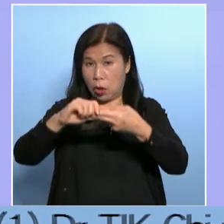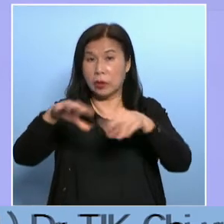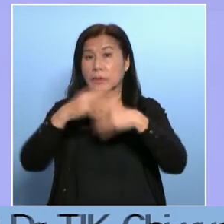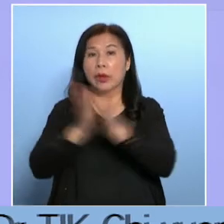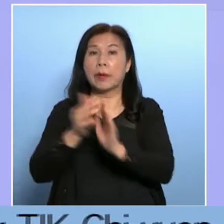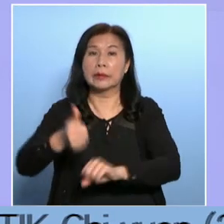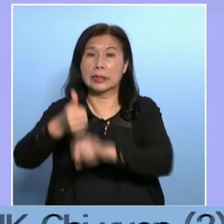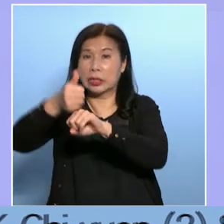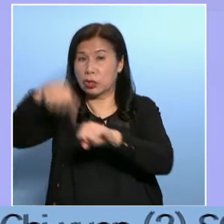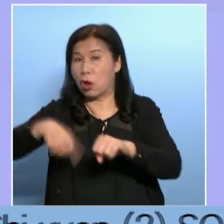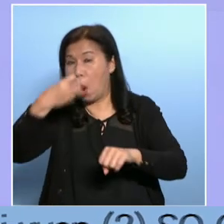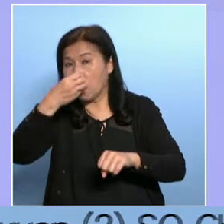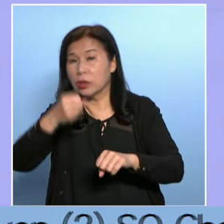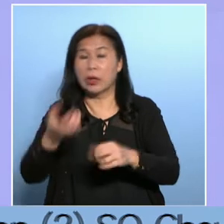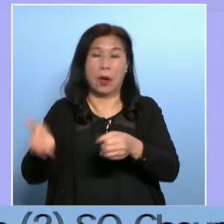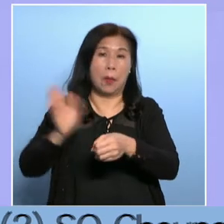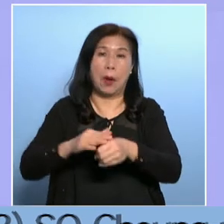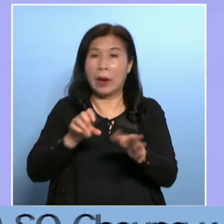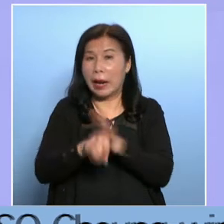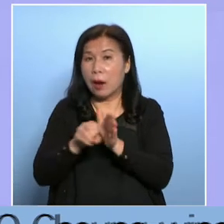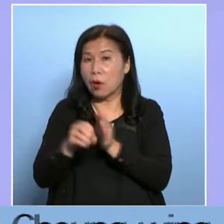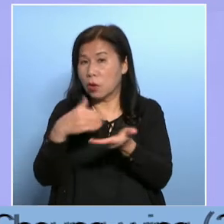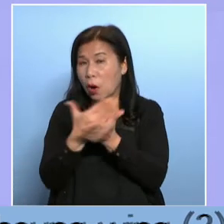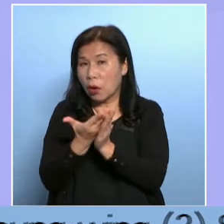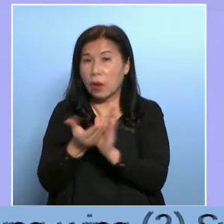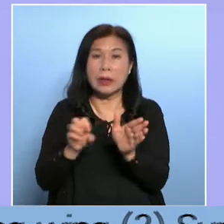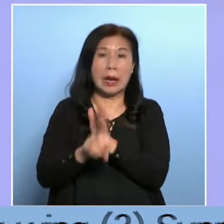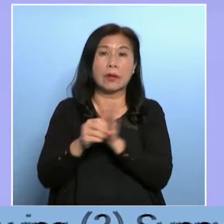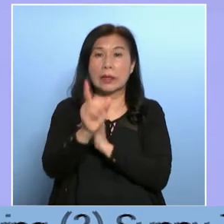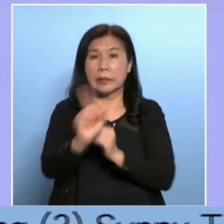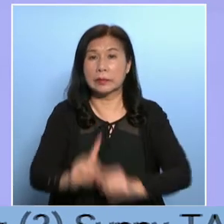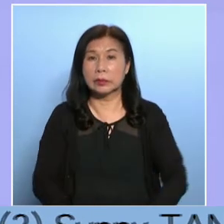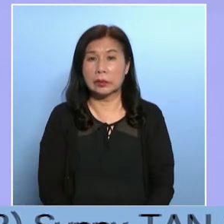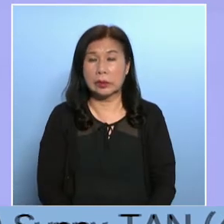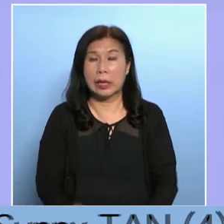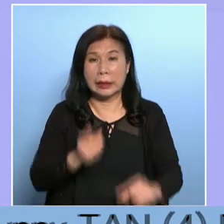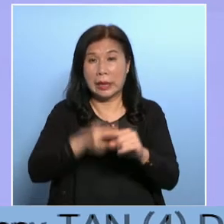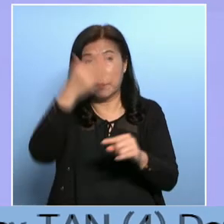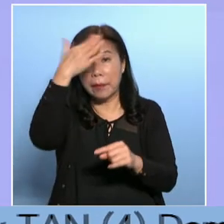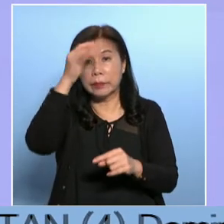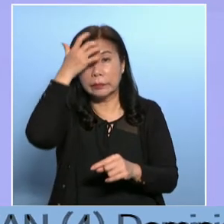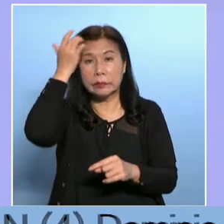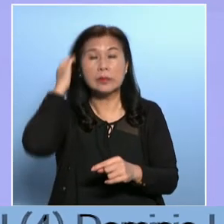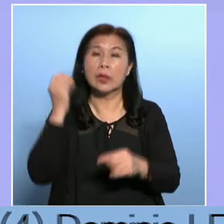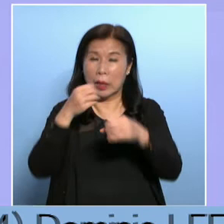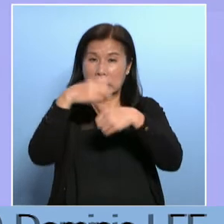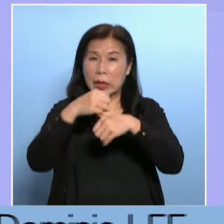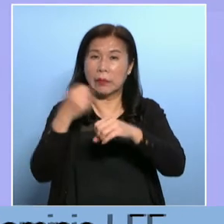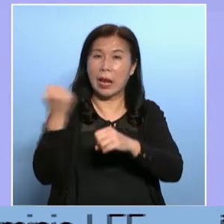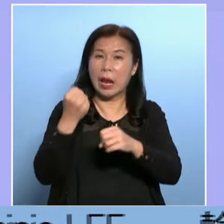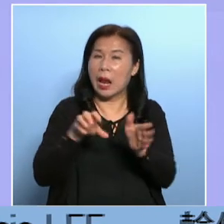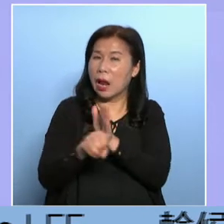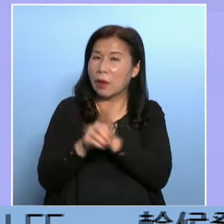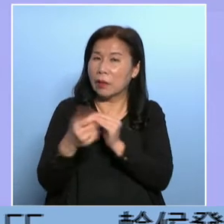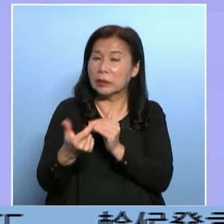Deputy Premier, the Guangdong and Shenzhen will offer the full support and plug any shortfall. As well